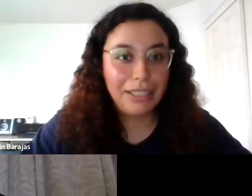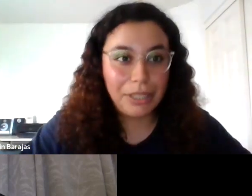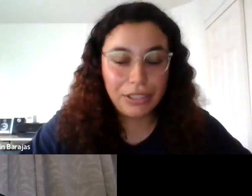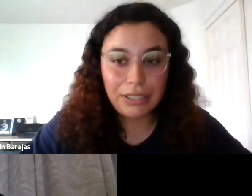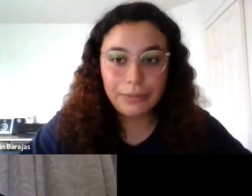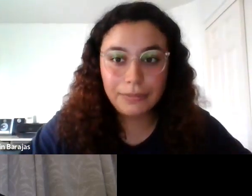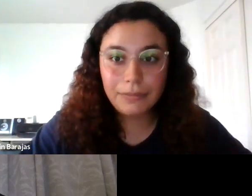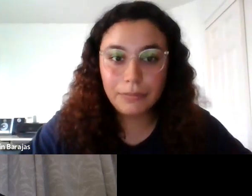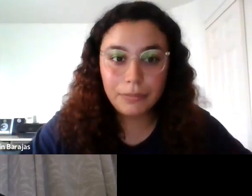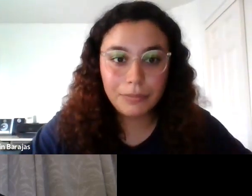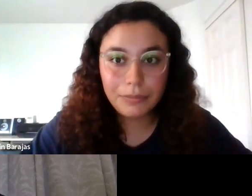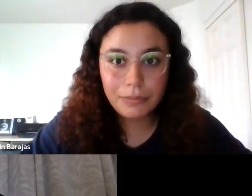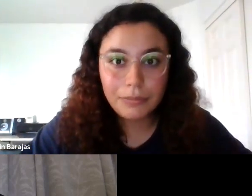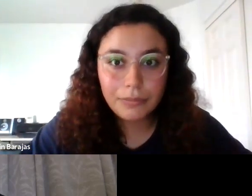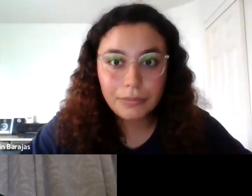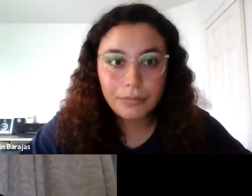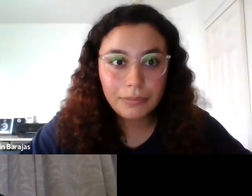like Amanda mentioned?